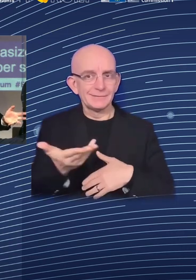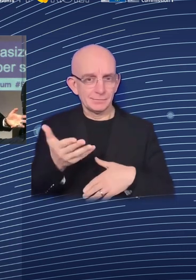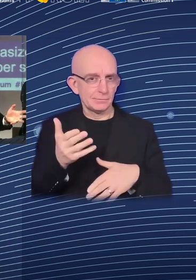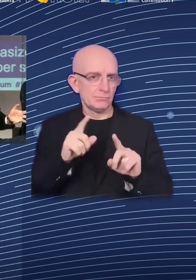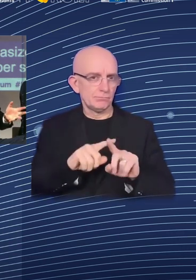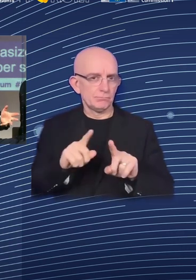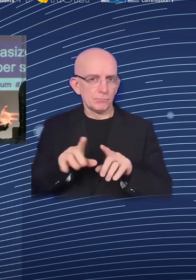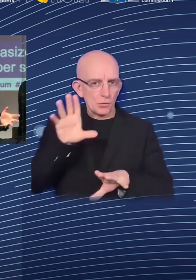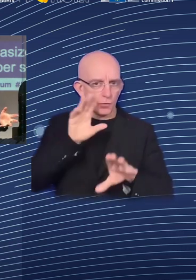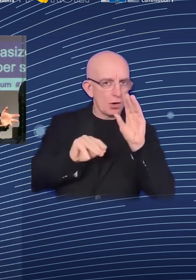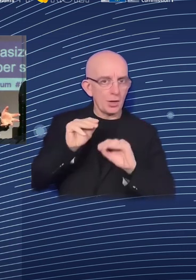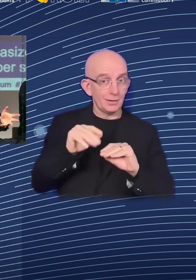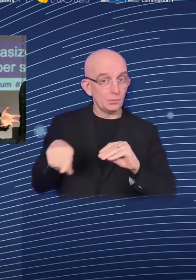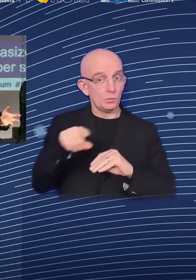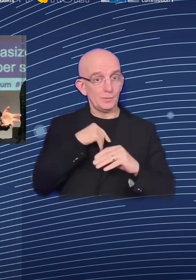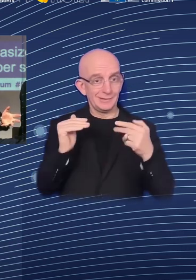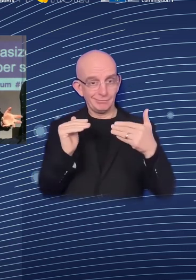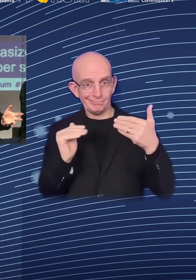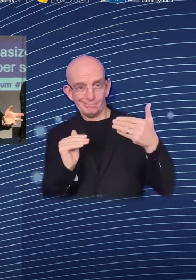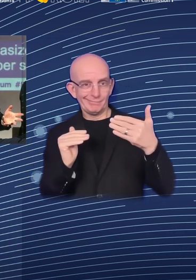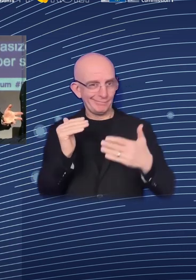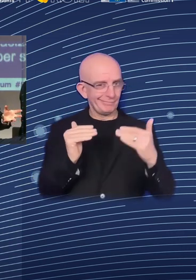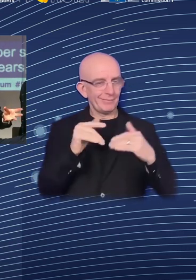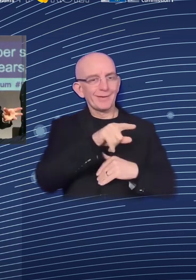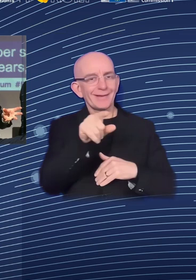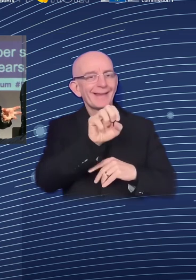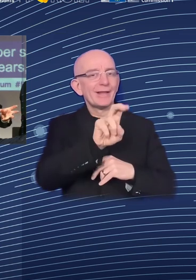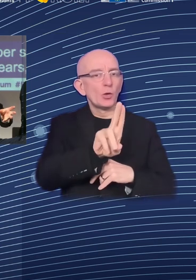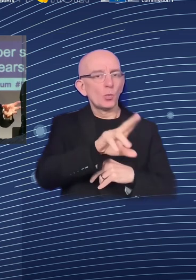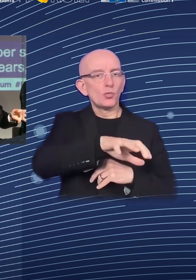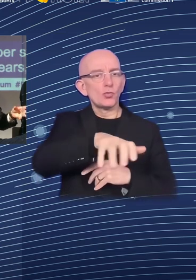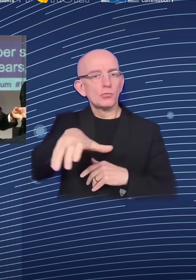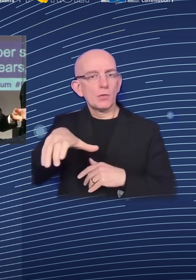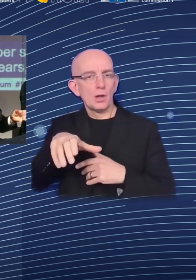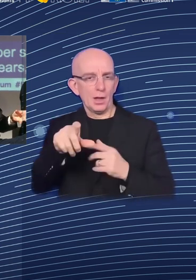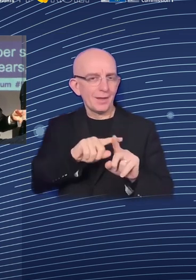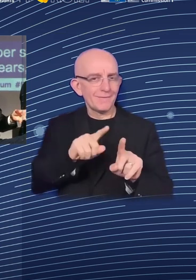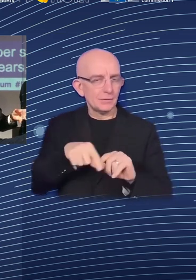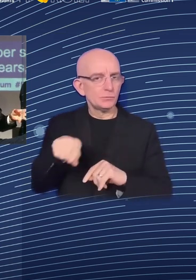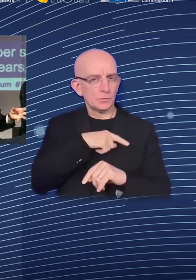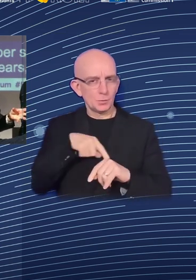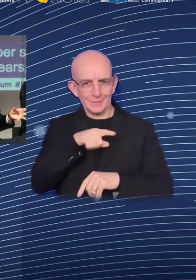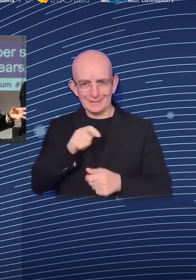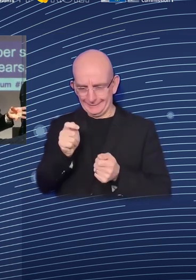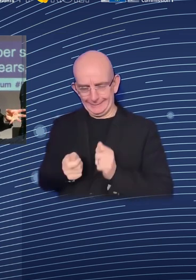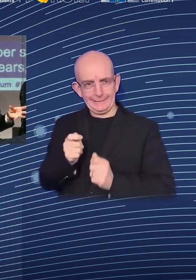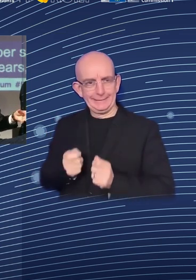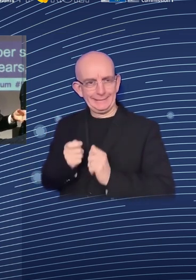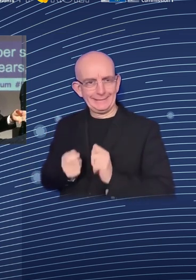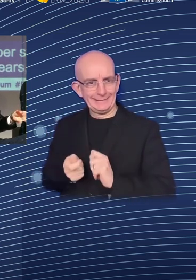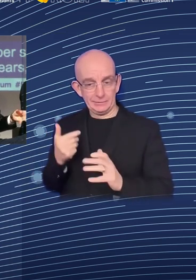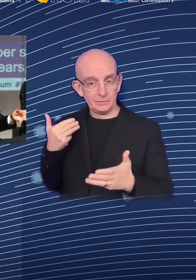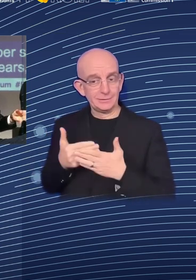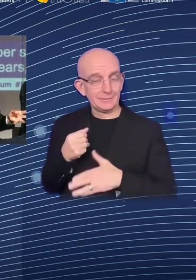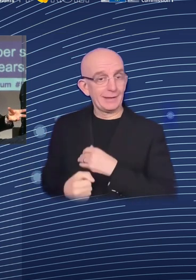instruments that we will be leaning on in the medium term are really embedded in the National Training Fund. And that's a tax